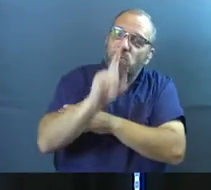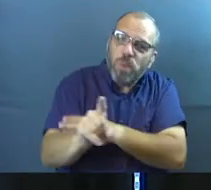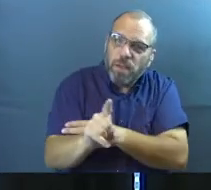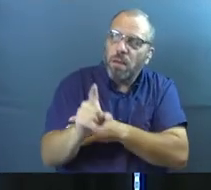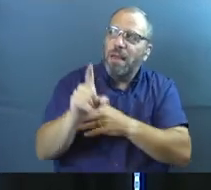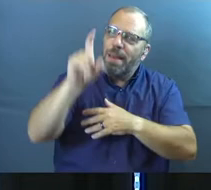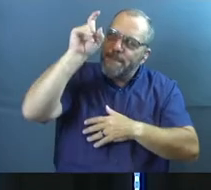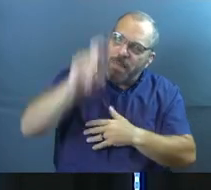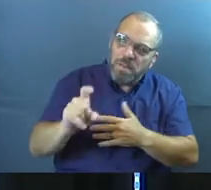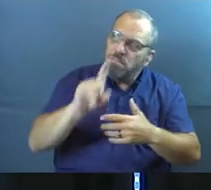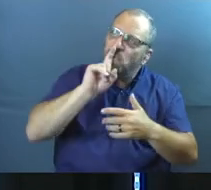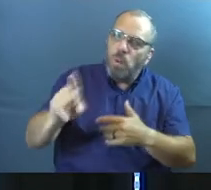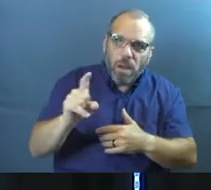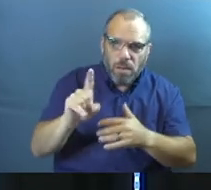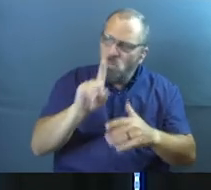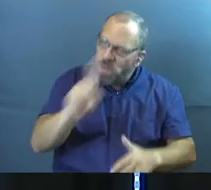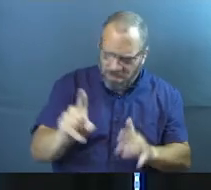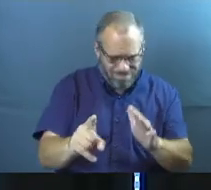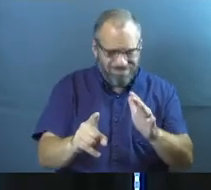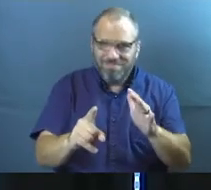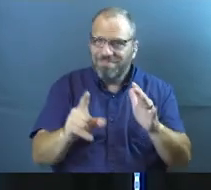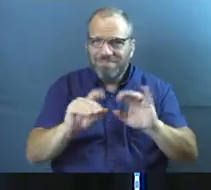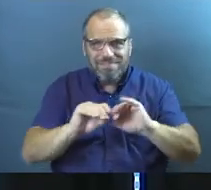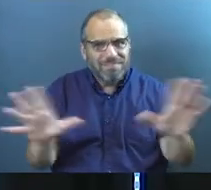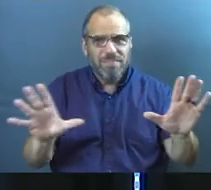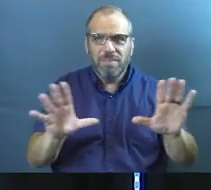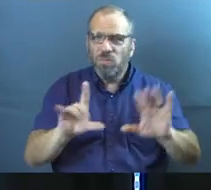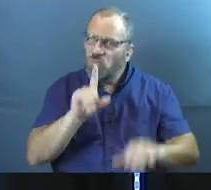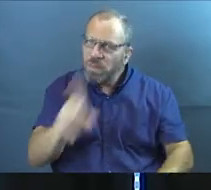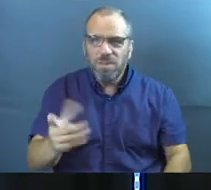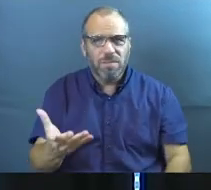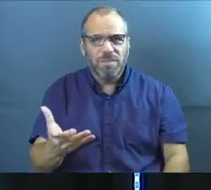real, and it has to be real.